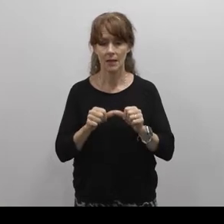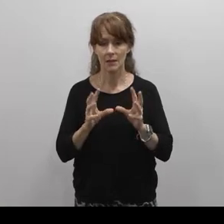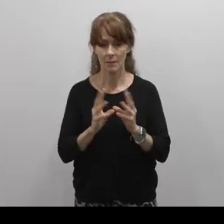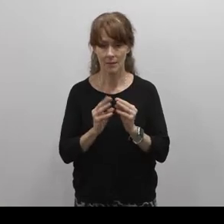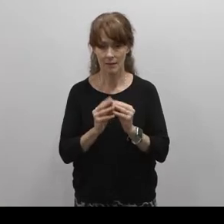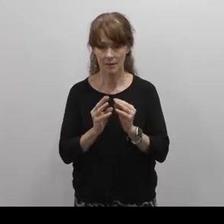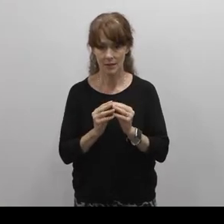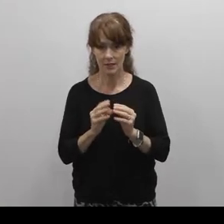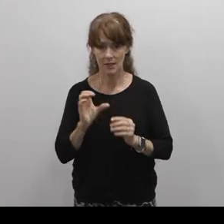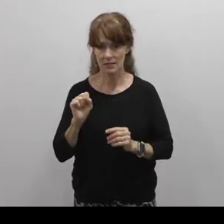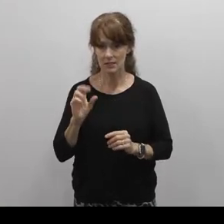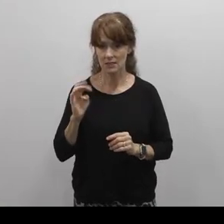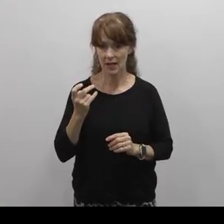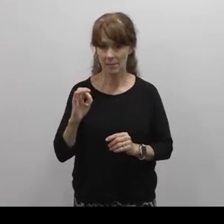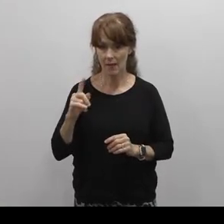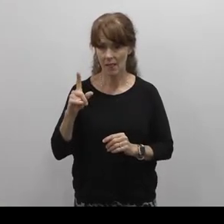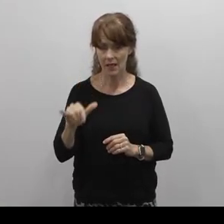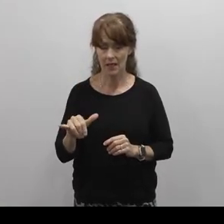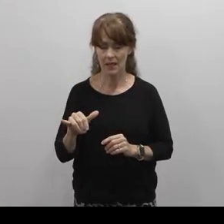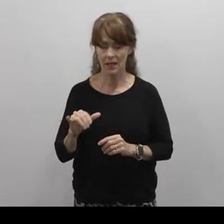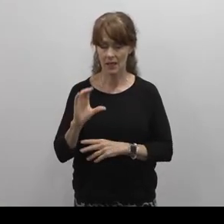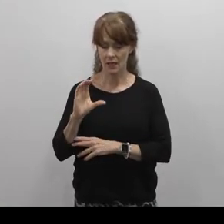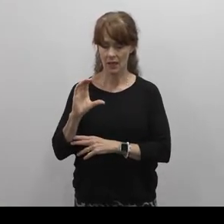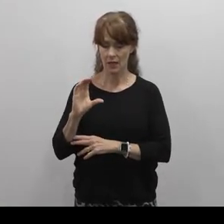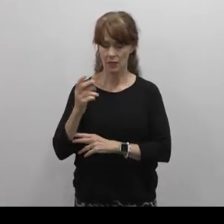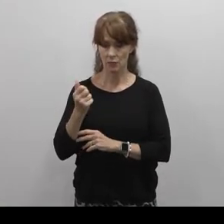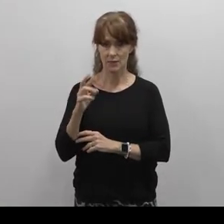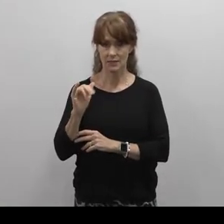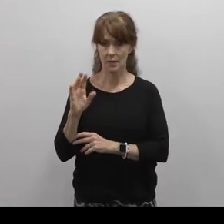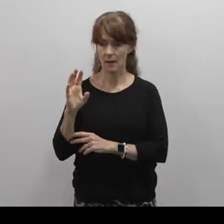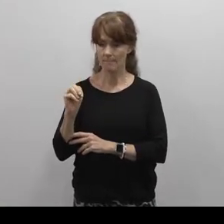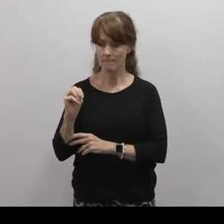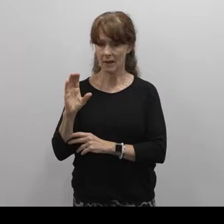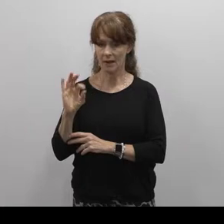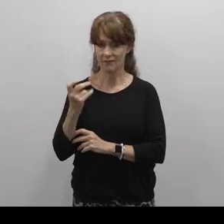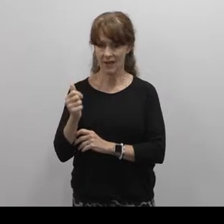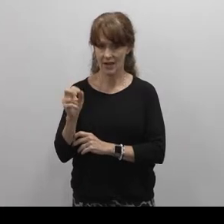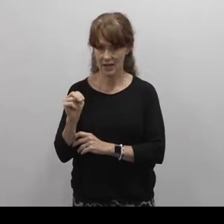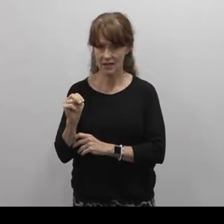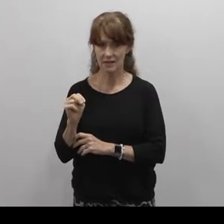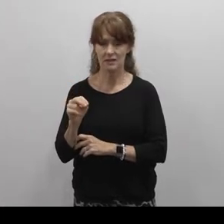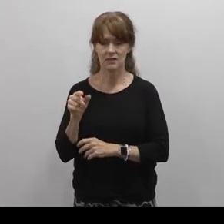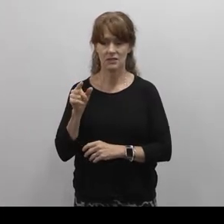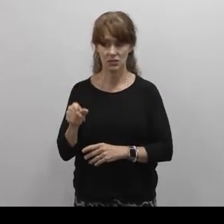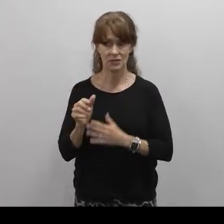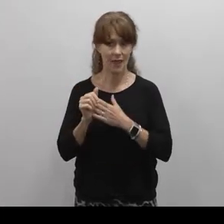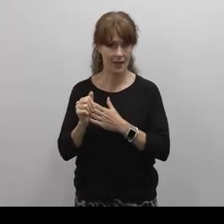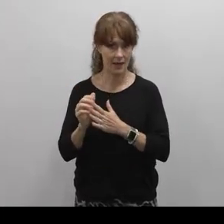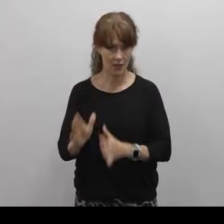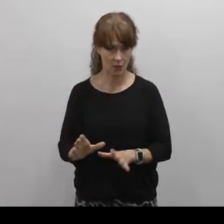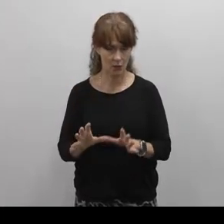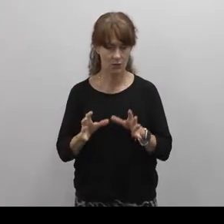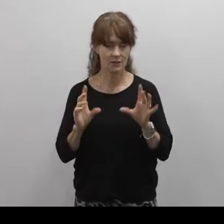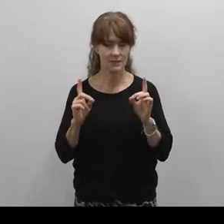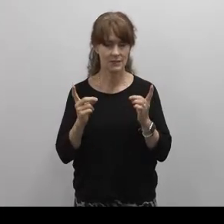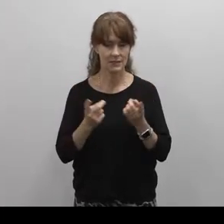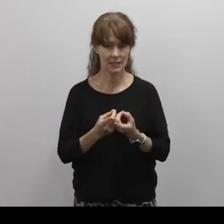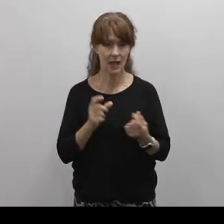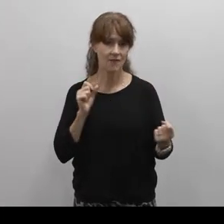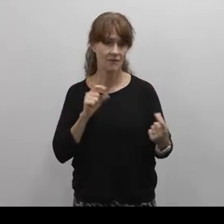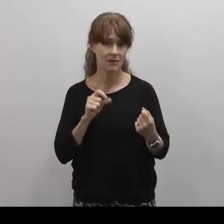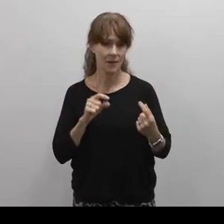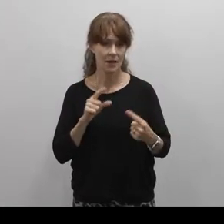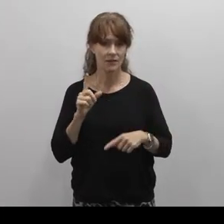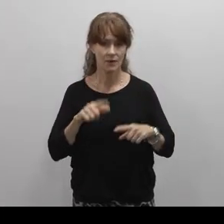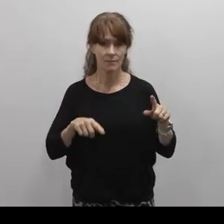Committee, primarily led by Christy McFagan in the district, but engaging and talking to a whole lot of educators in the district, getting feedback from